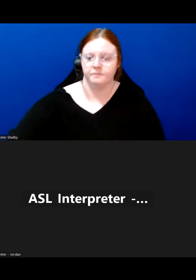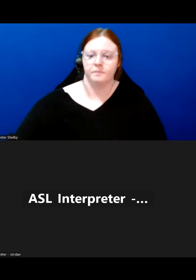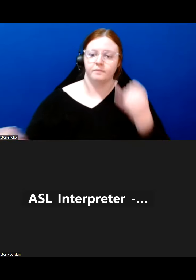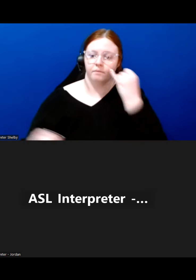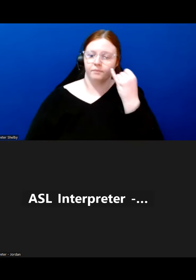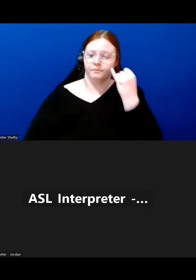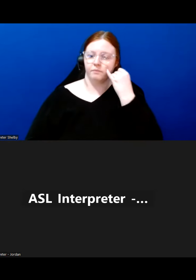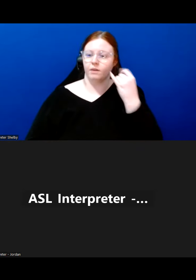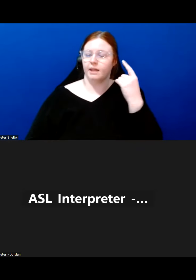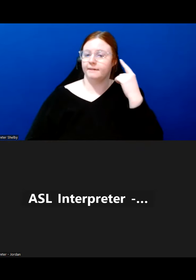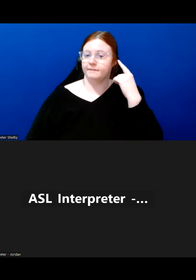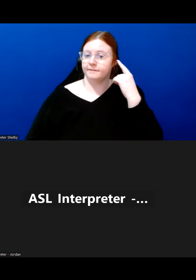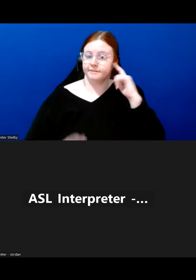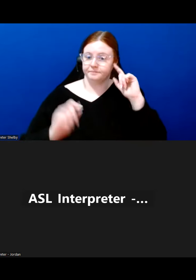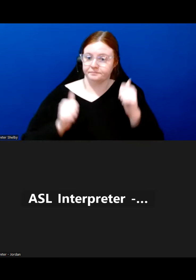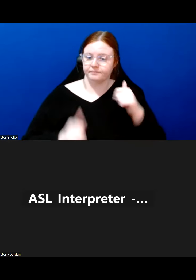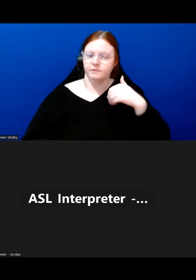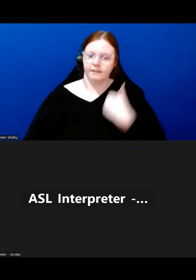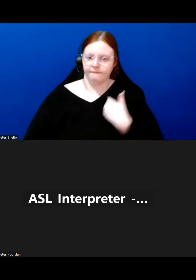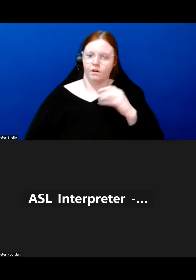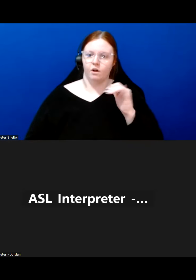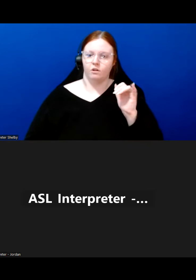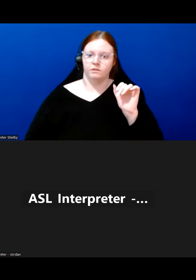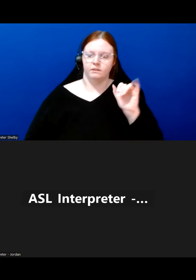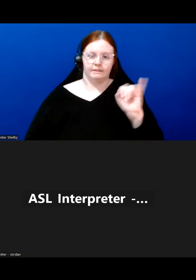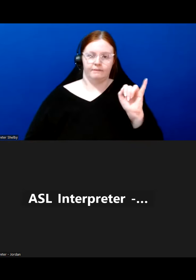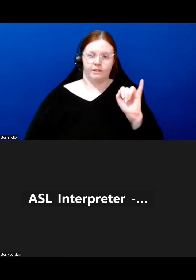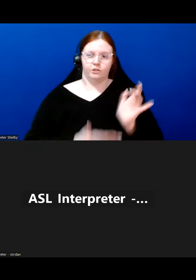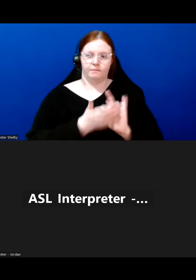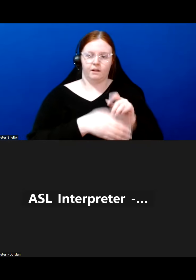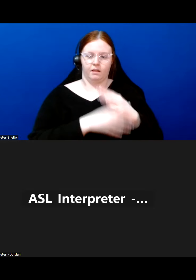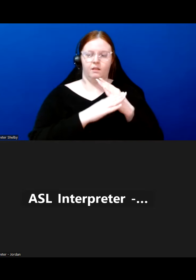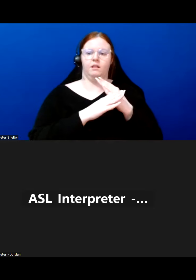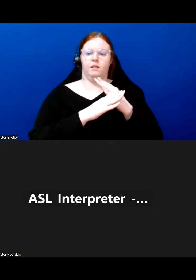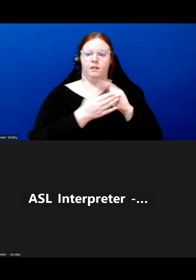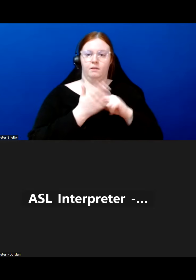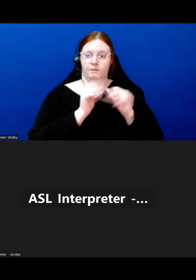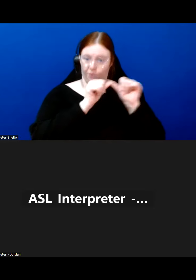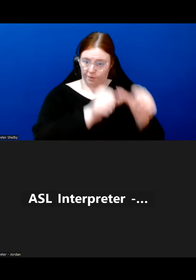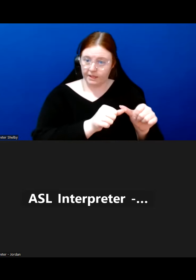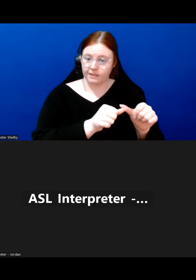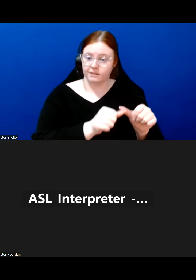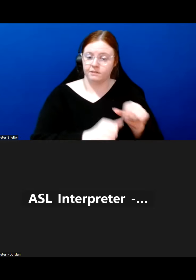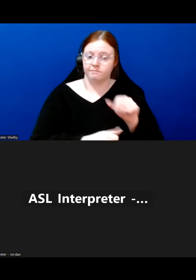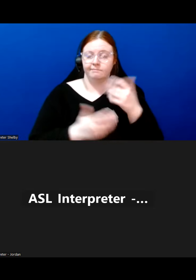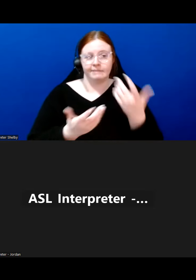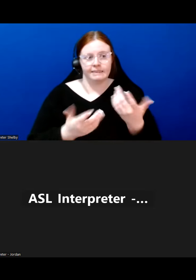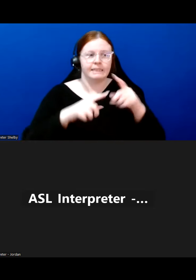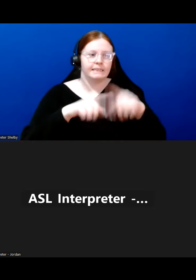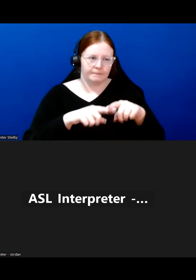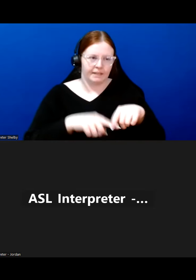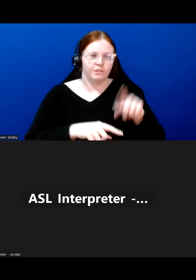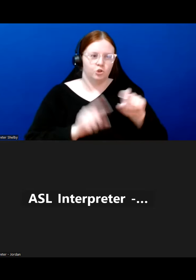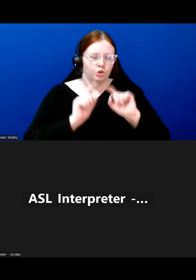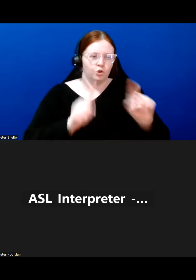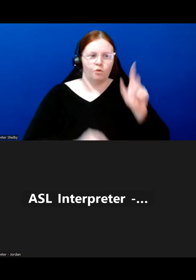your hearing or permanent loss? Yeah, it would really take a hearing test to confirm it.